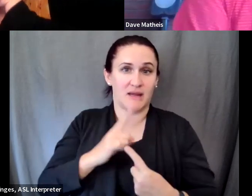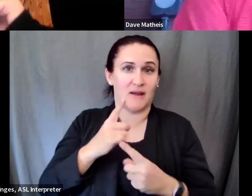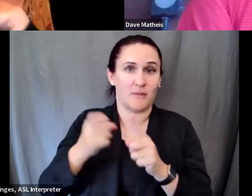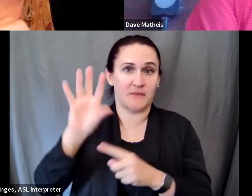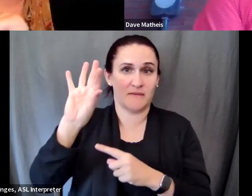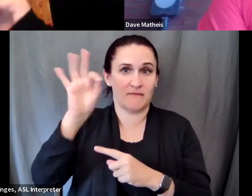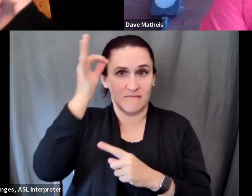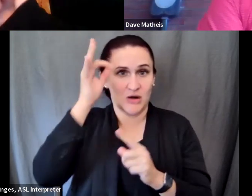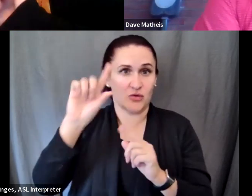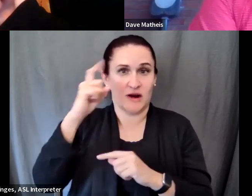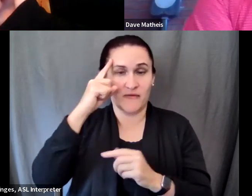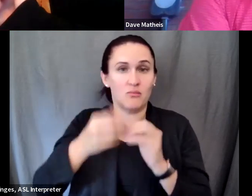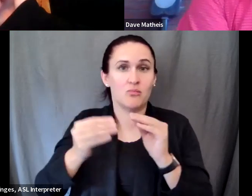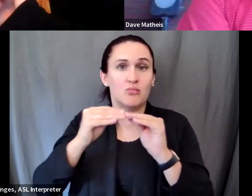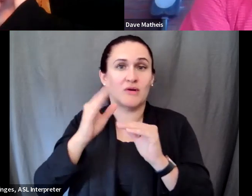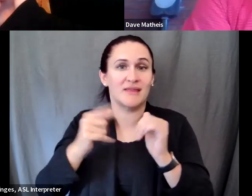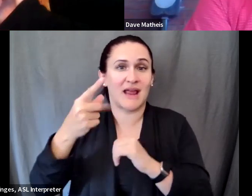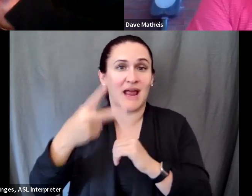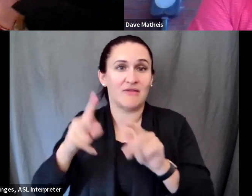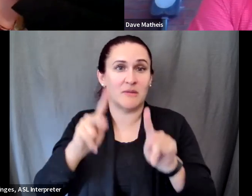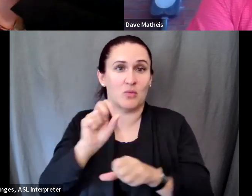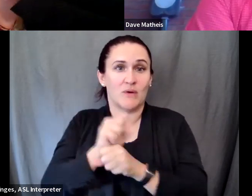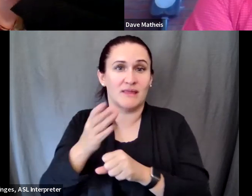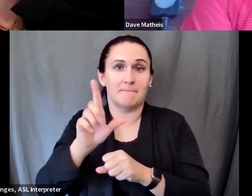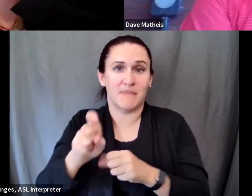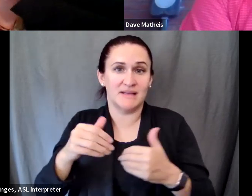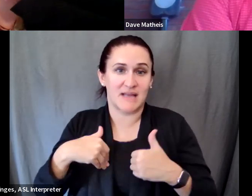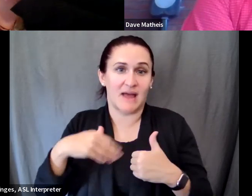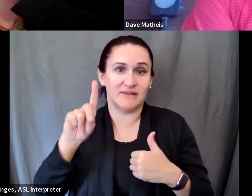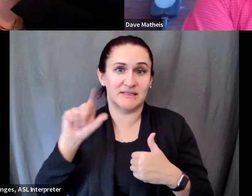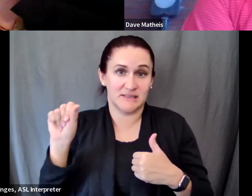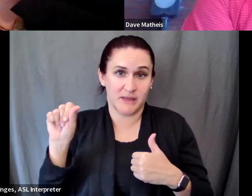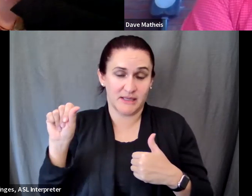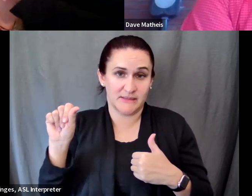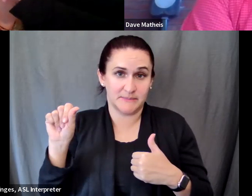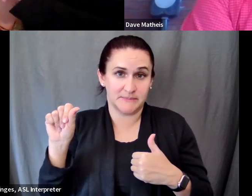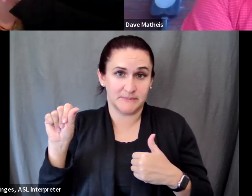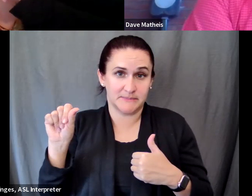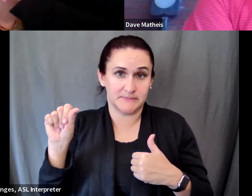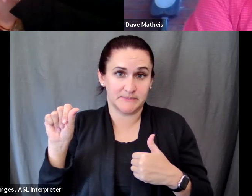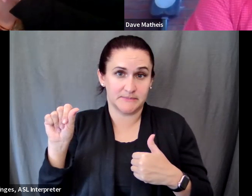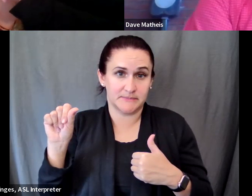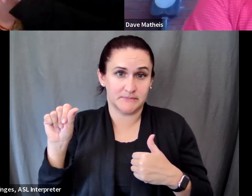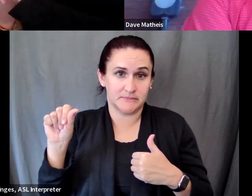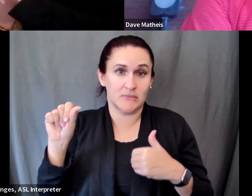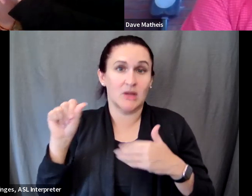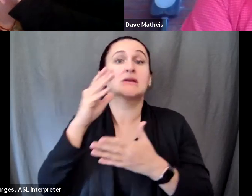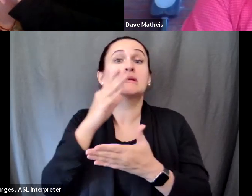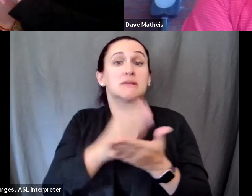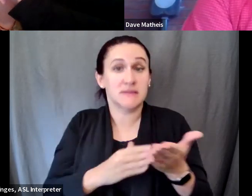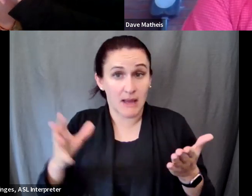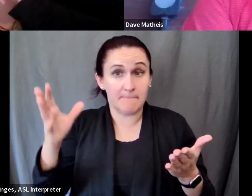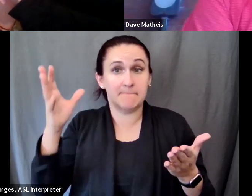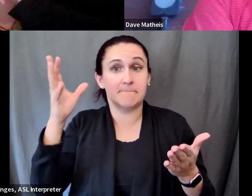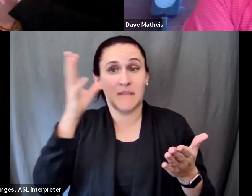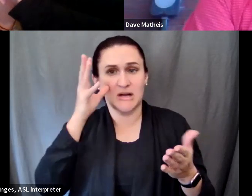more than half the people working there have to have disabilities. So, and some of the parents, some of the